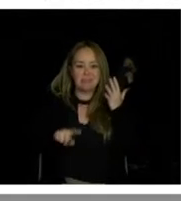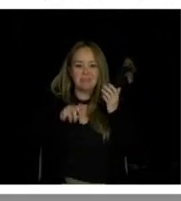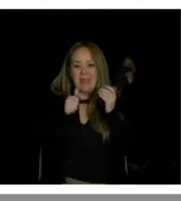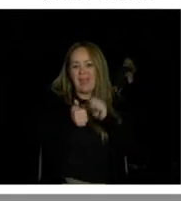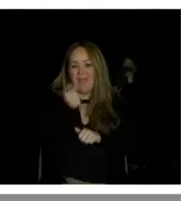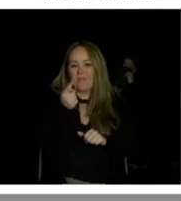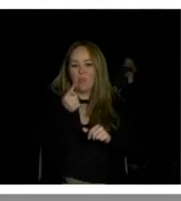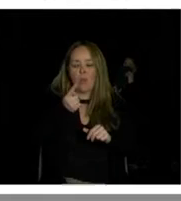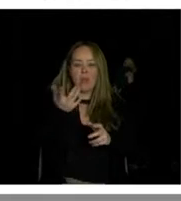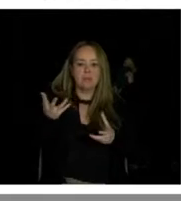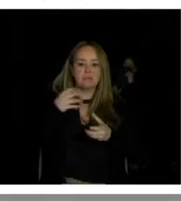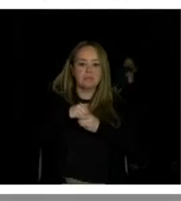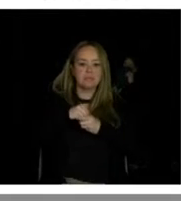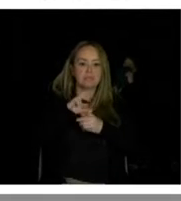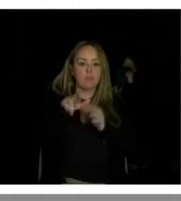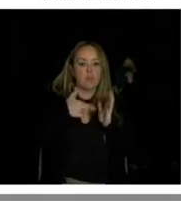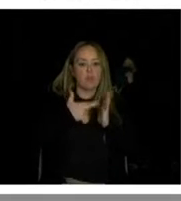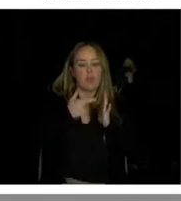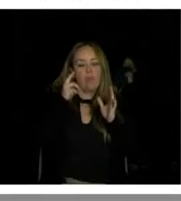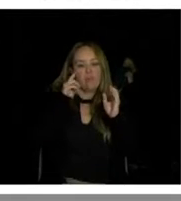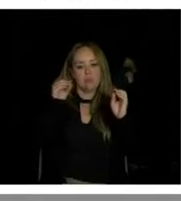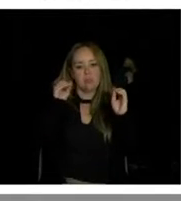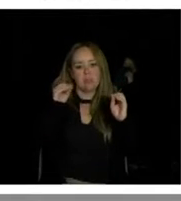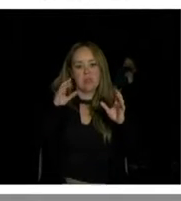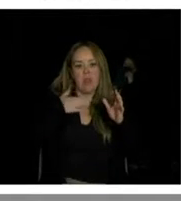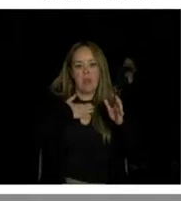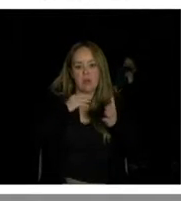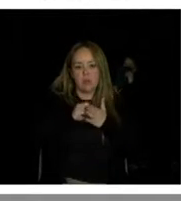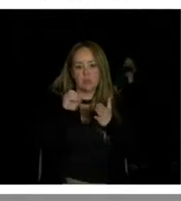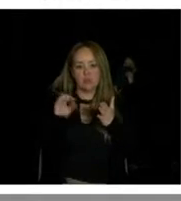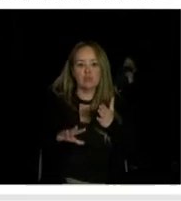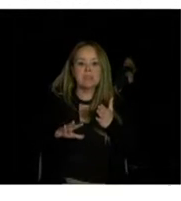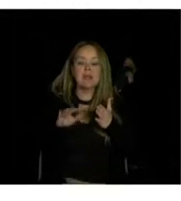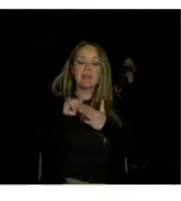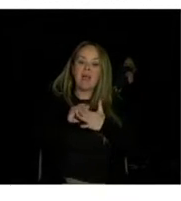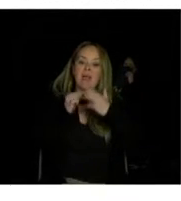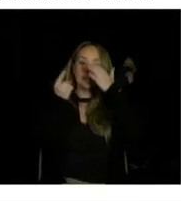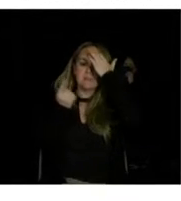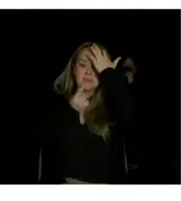plays a role in educating our students. So that was something that